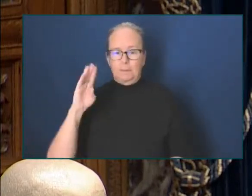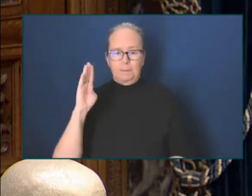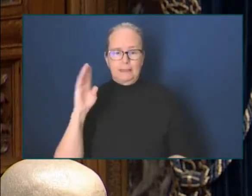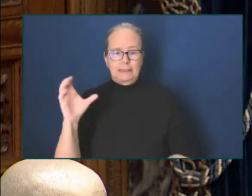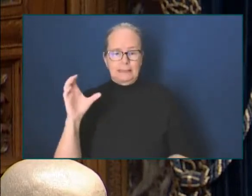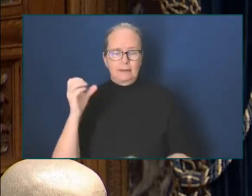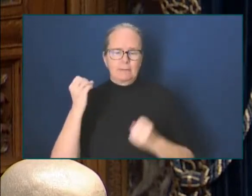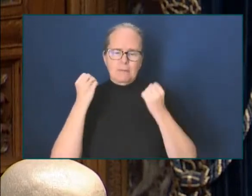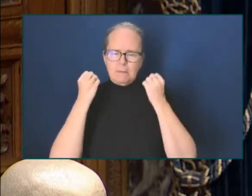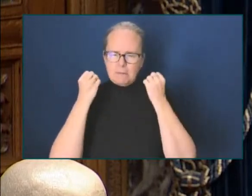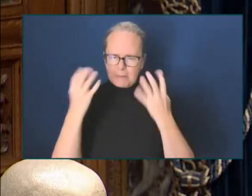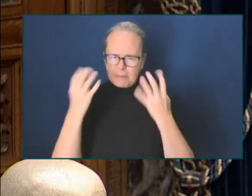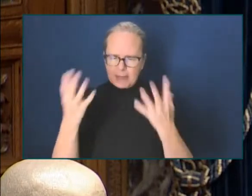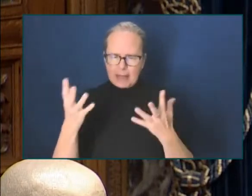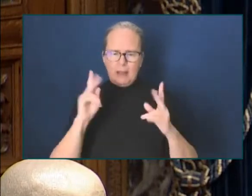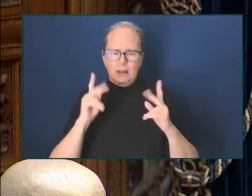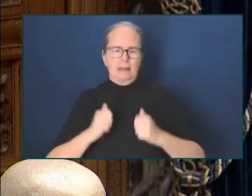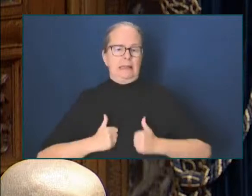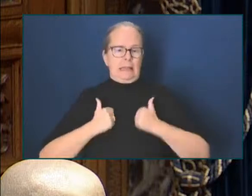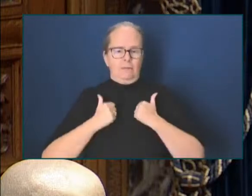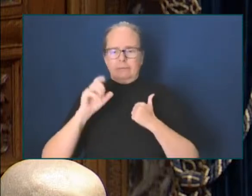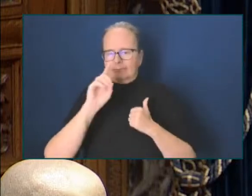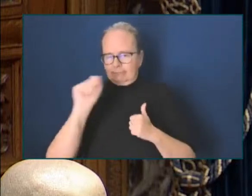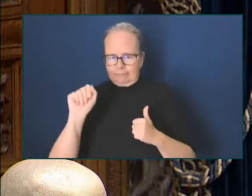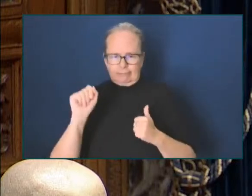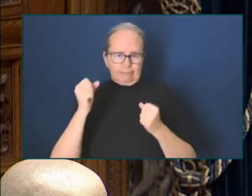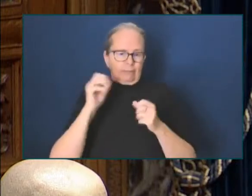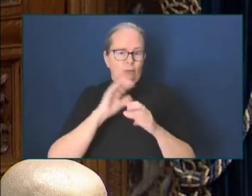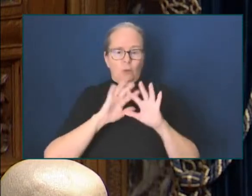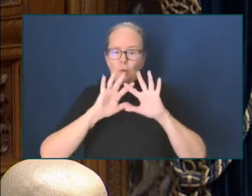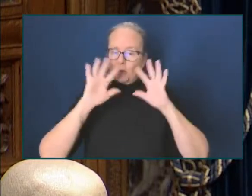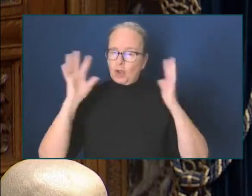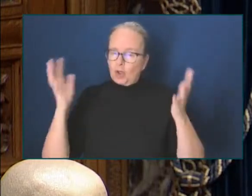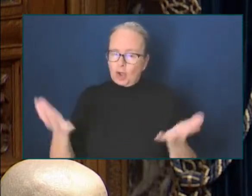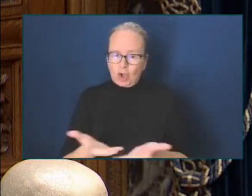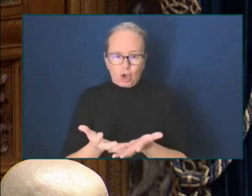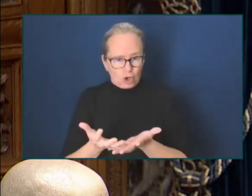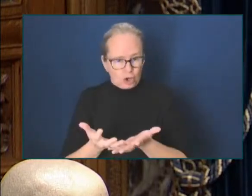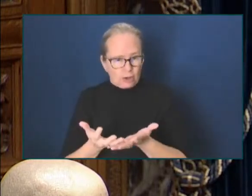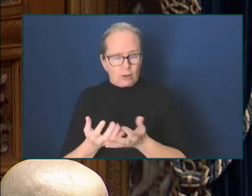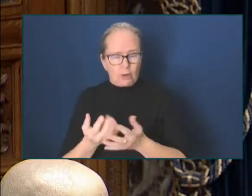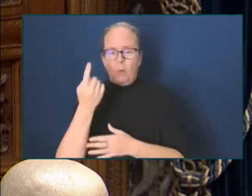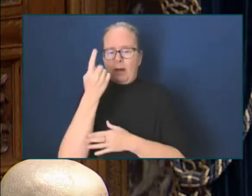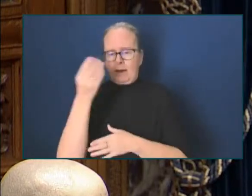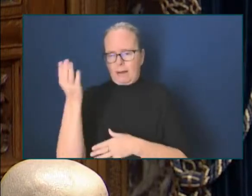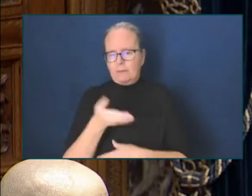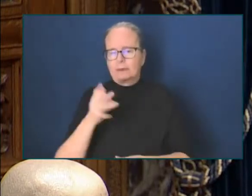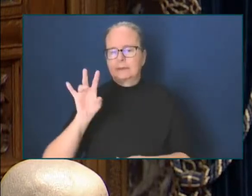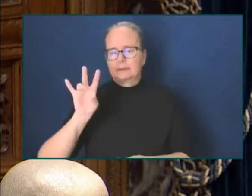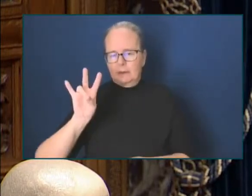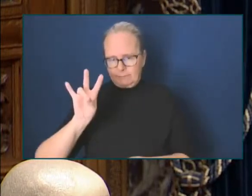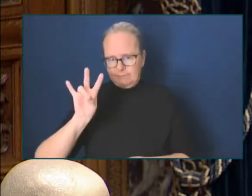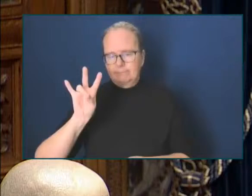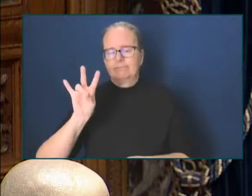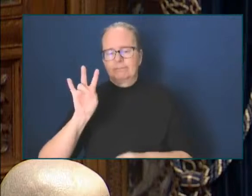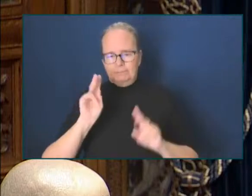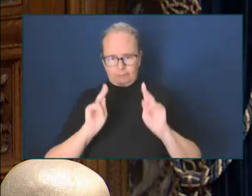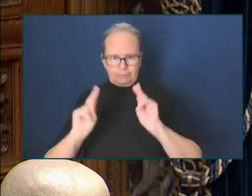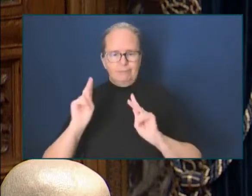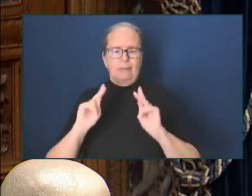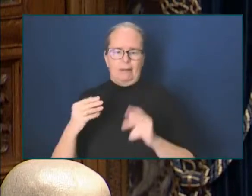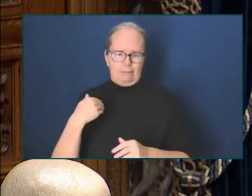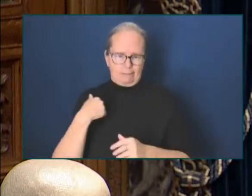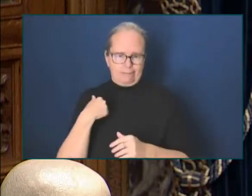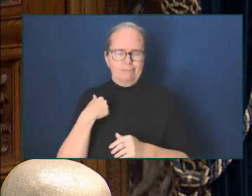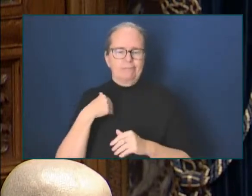or 1 in 7. This day brings worldwide focus to the contributions and successes of people with